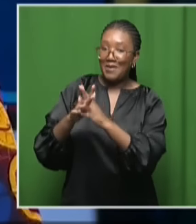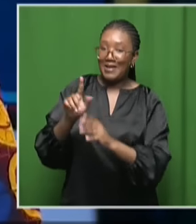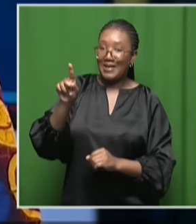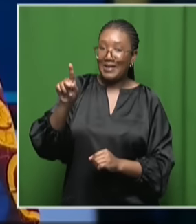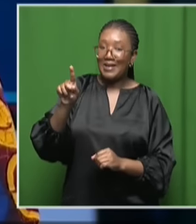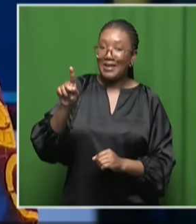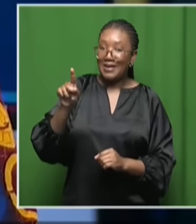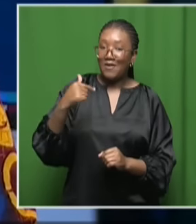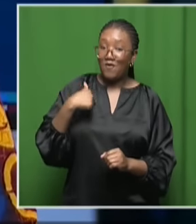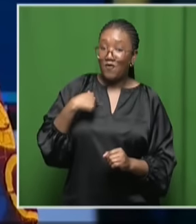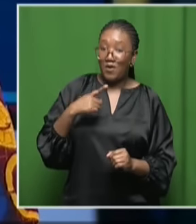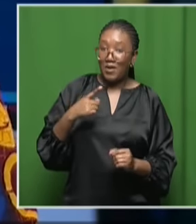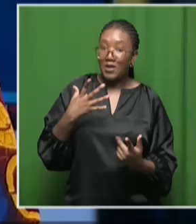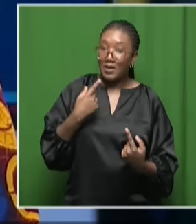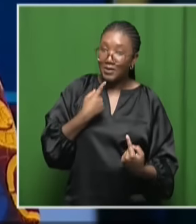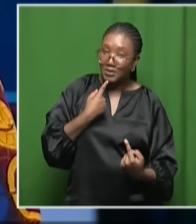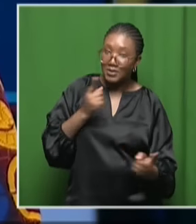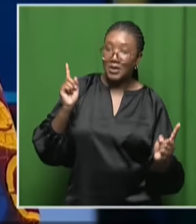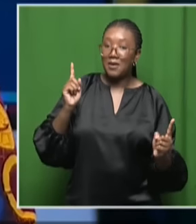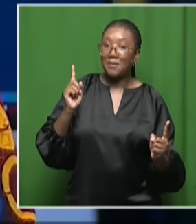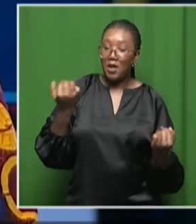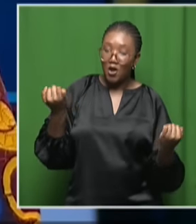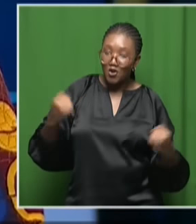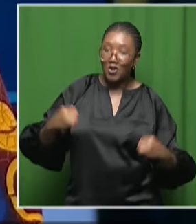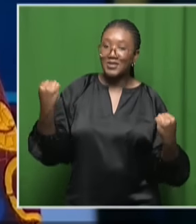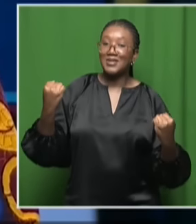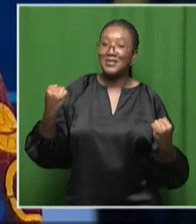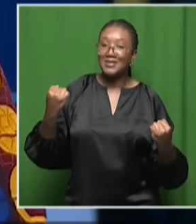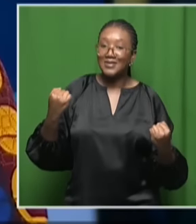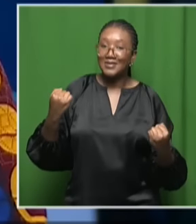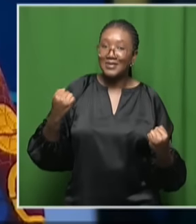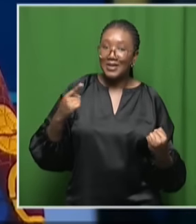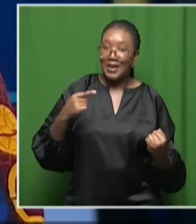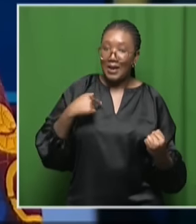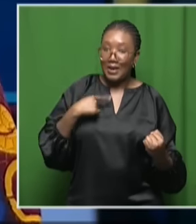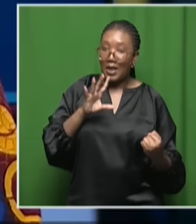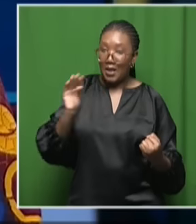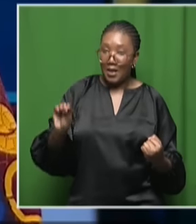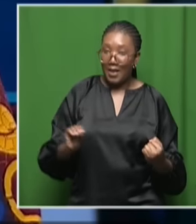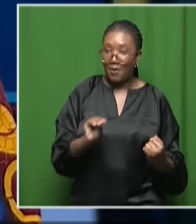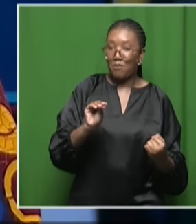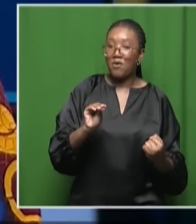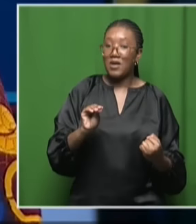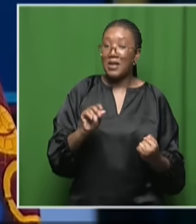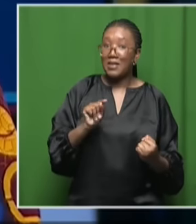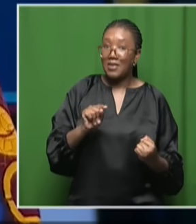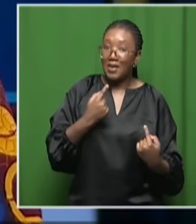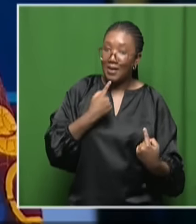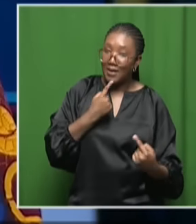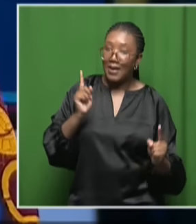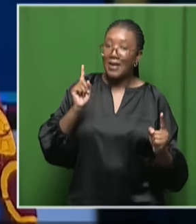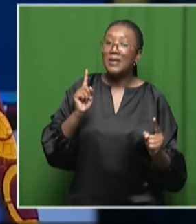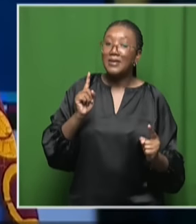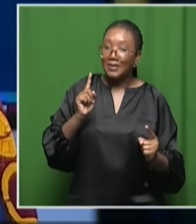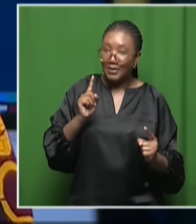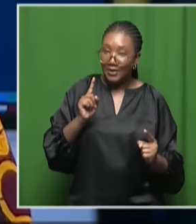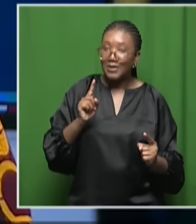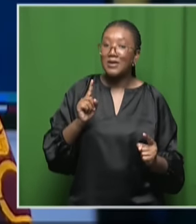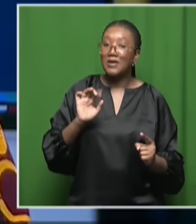that it's been adopted by consensus, and then there'll be wording included in the declaration that